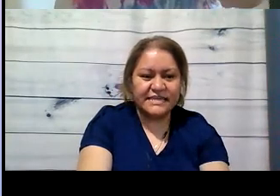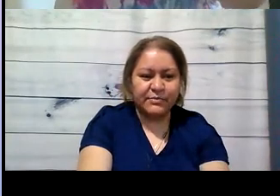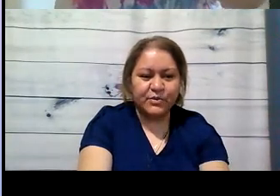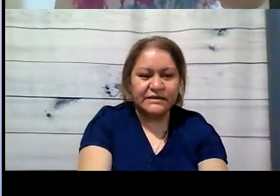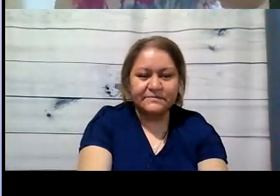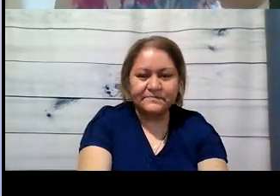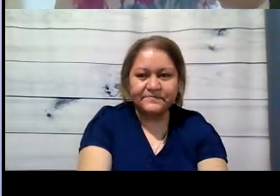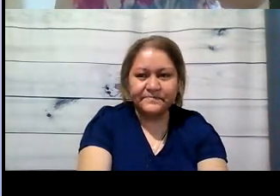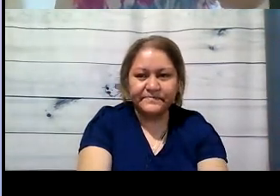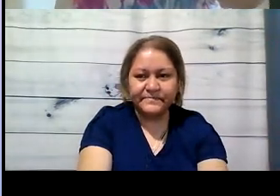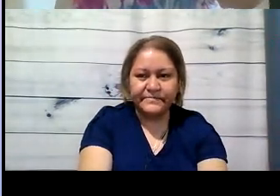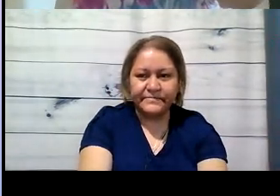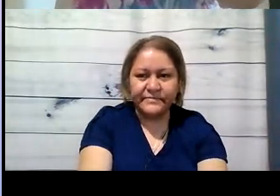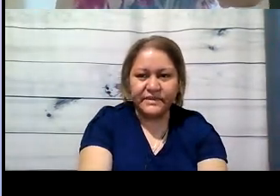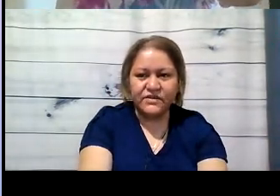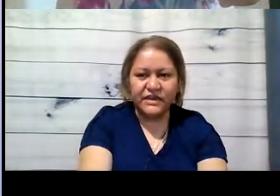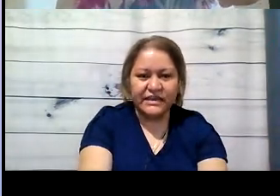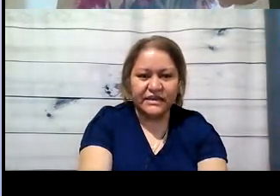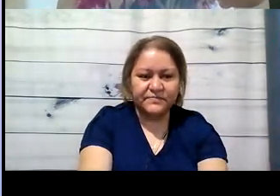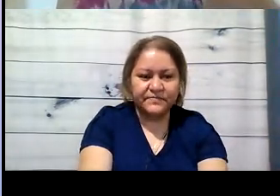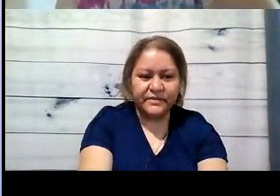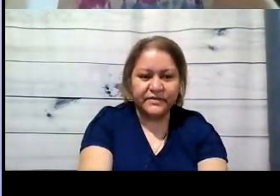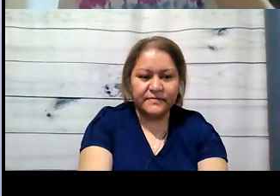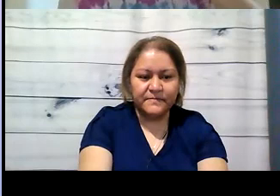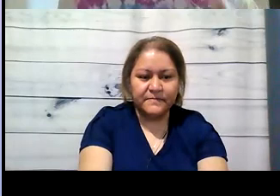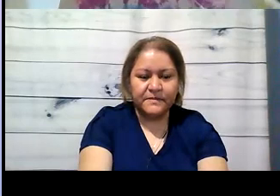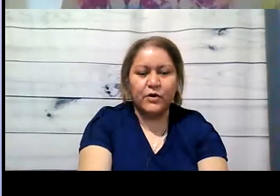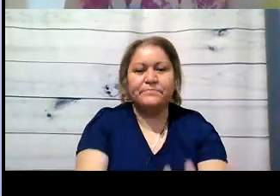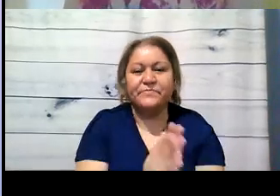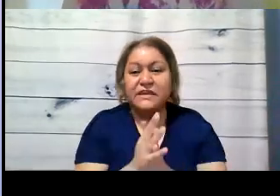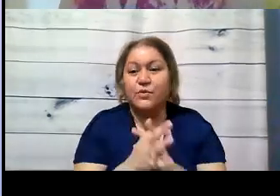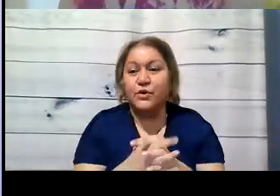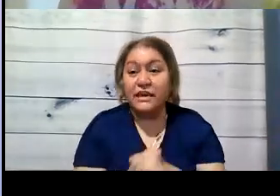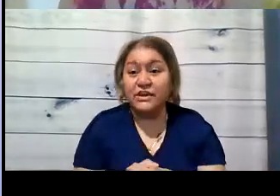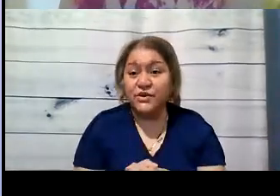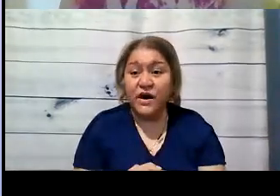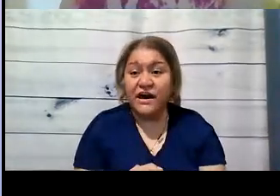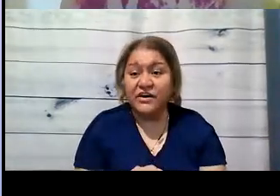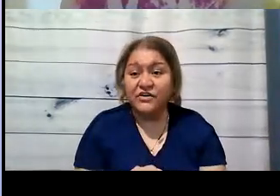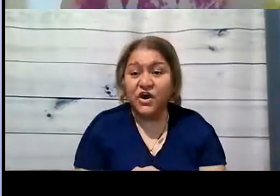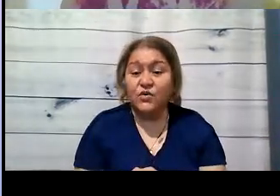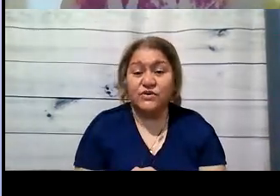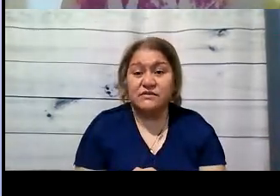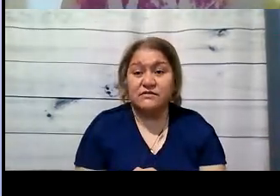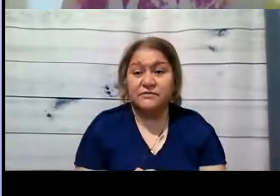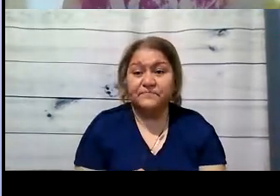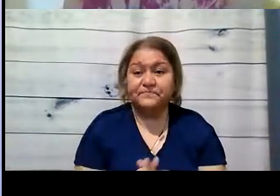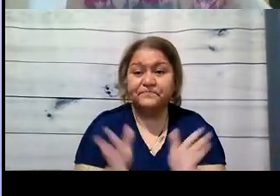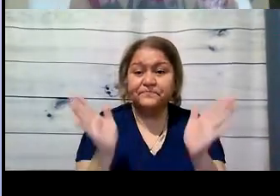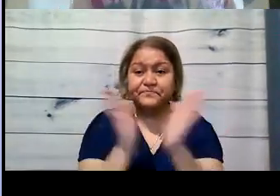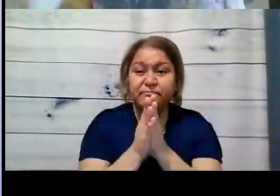Did I skip one? I don't think I did. No. Okay. We're going to do our ocean